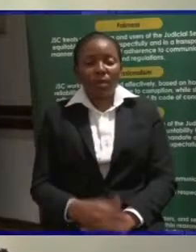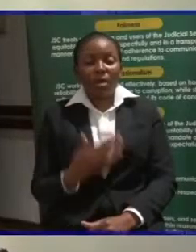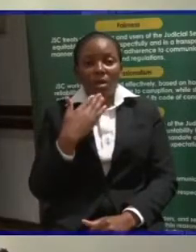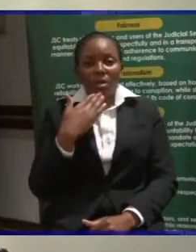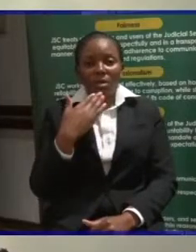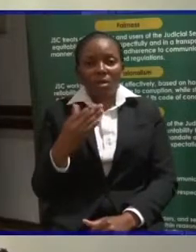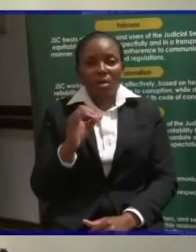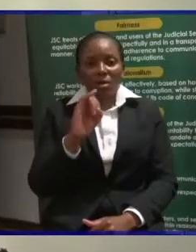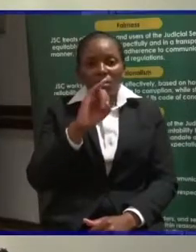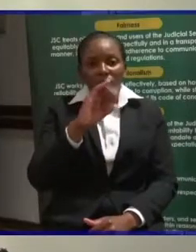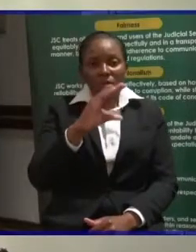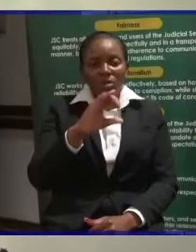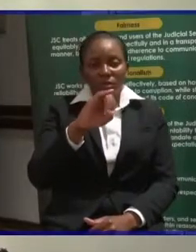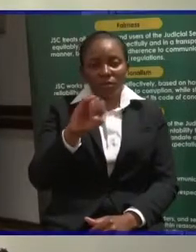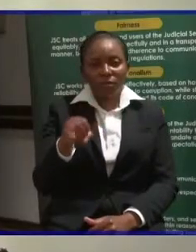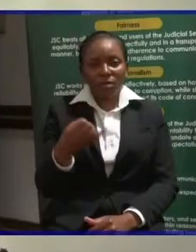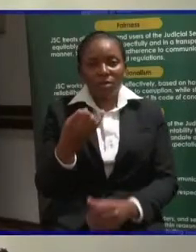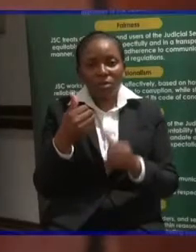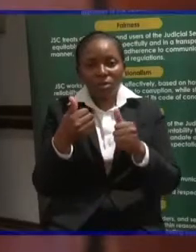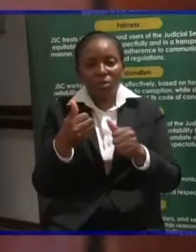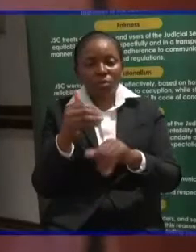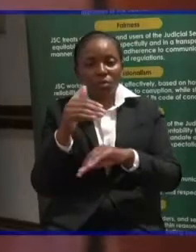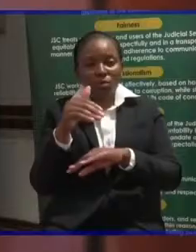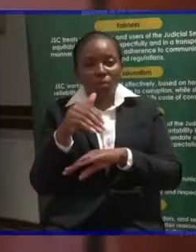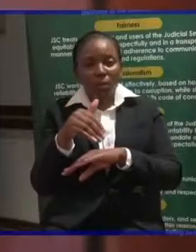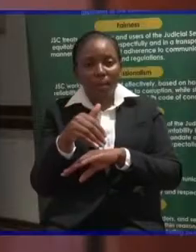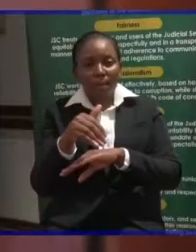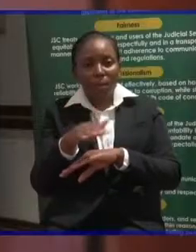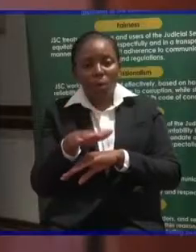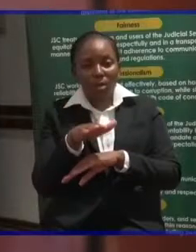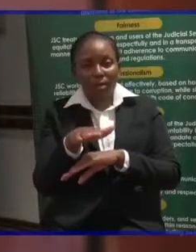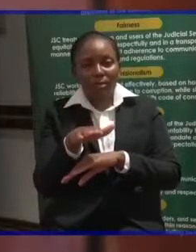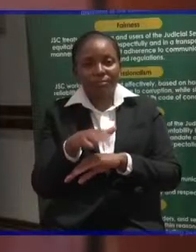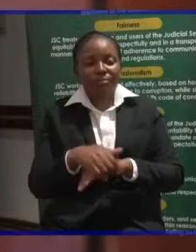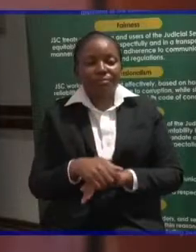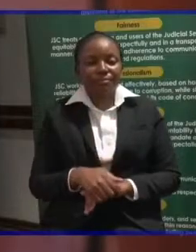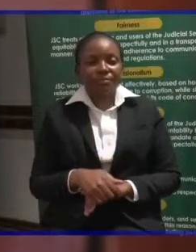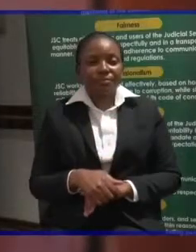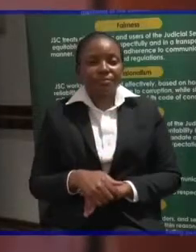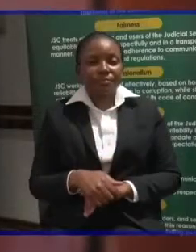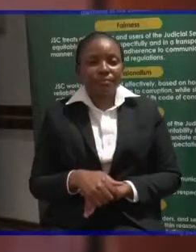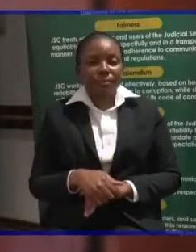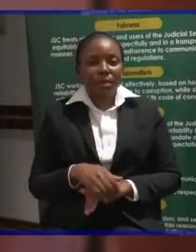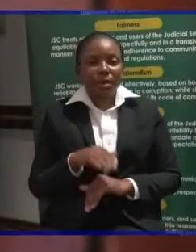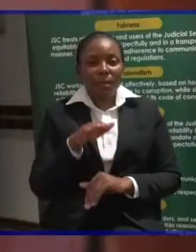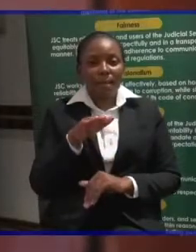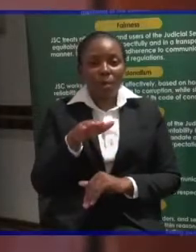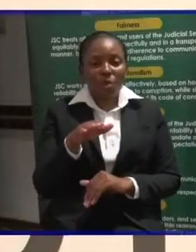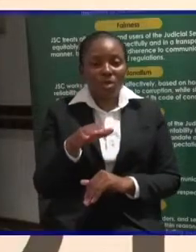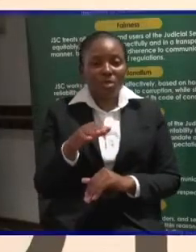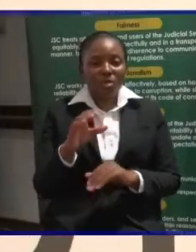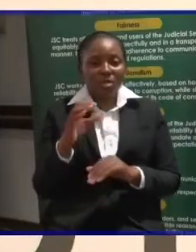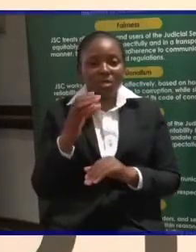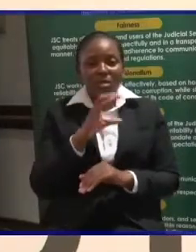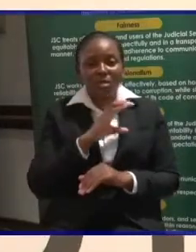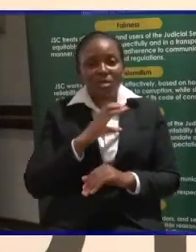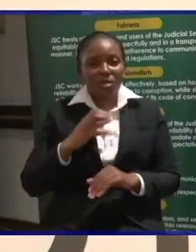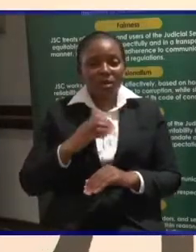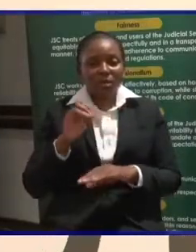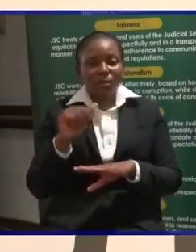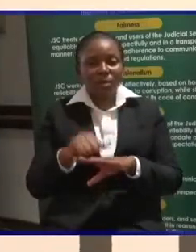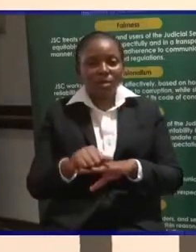Thank you, Chief Justice. Good morning, Mr. Mpewa. Morning, Chief Magistrate. I have one question for you.